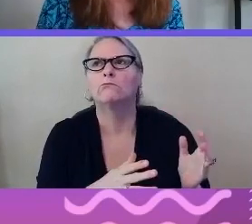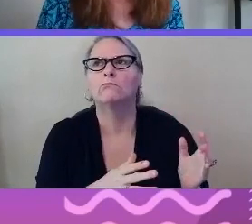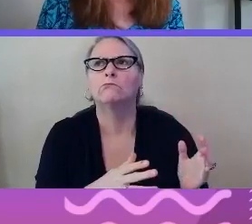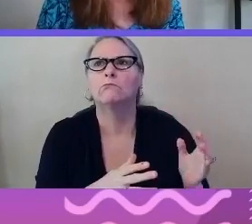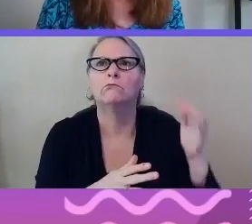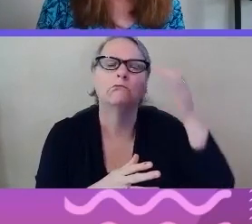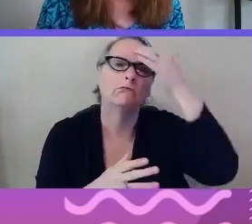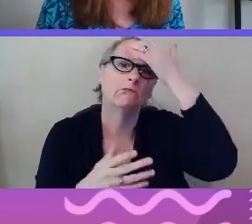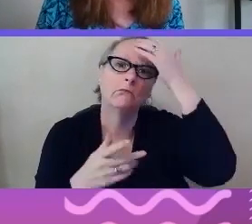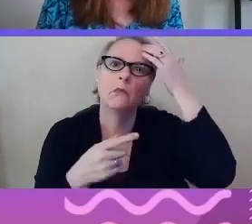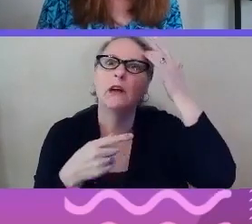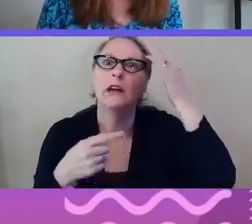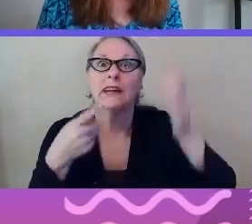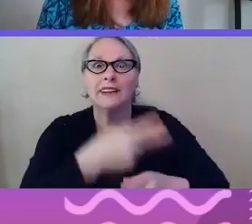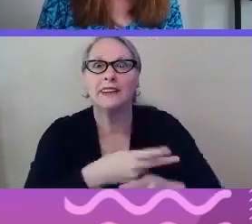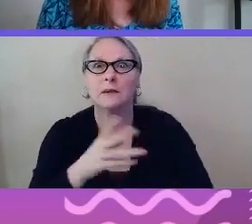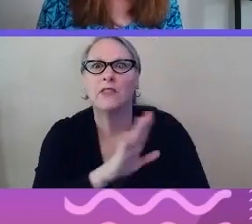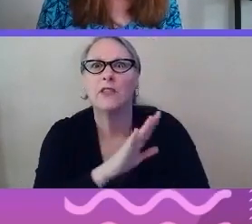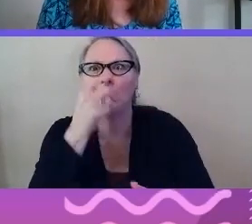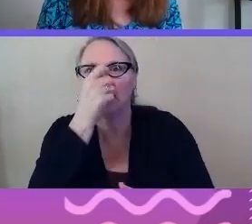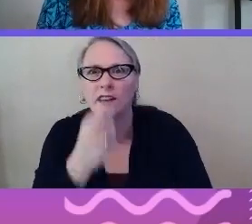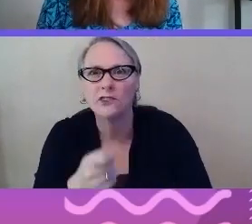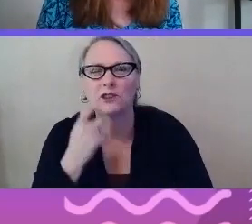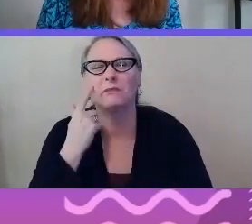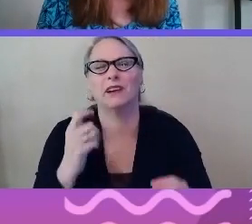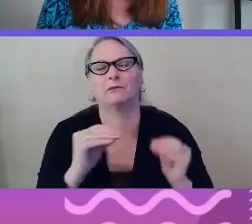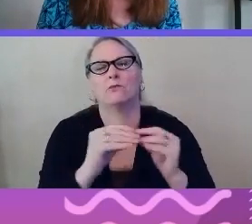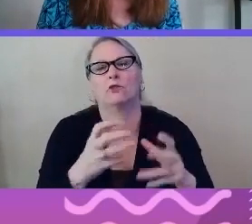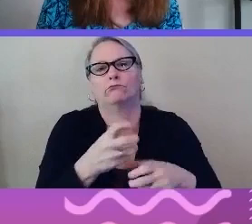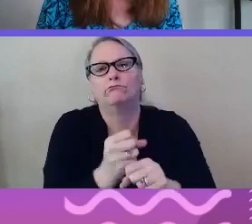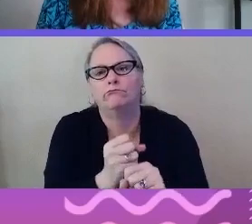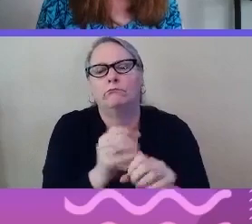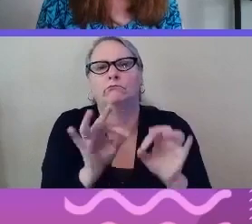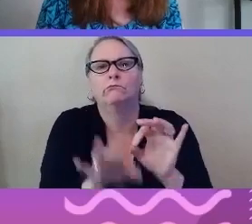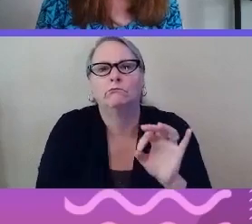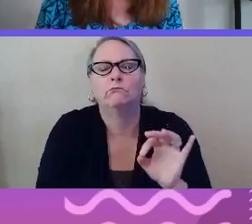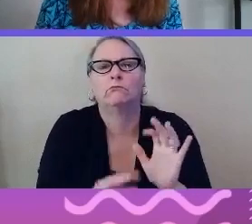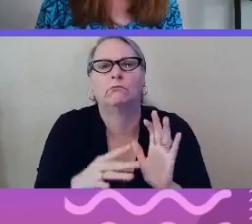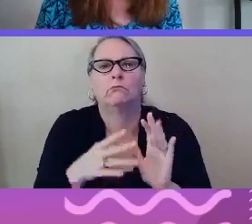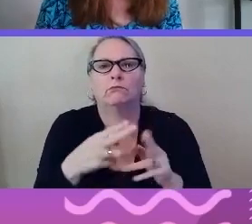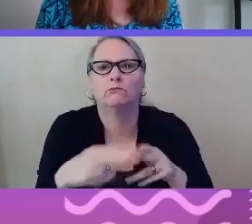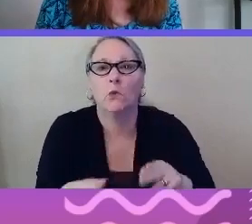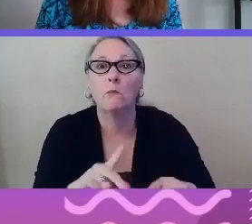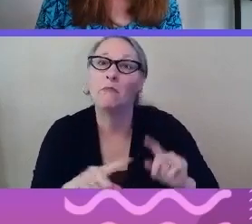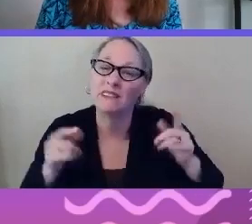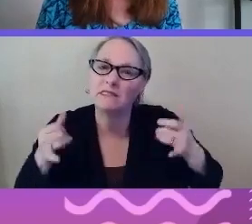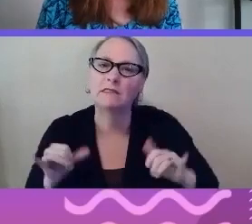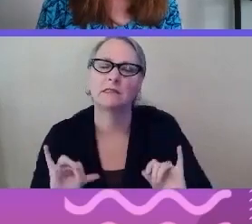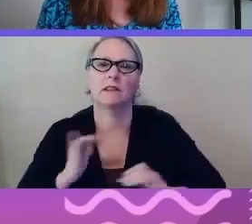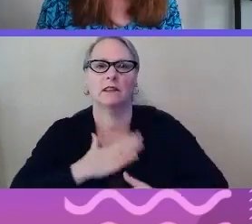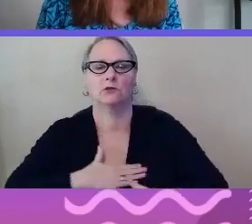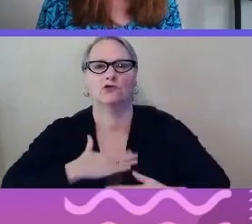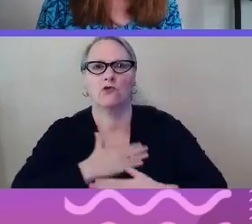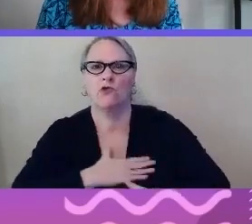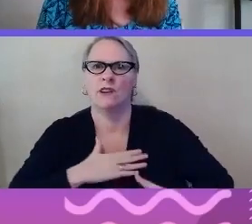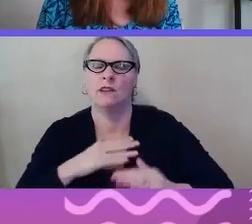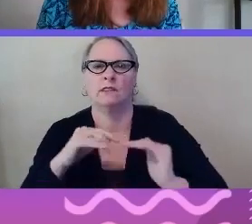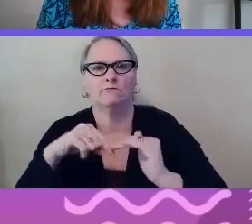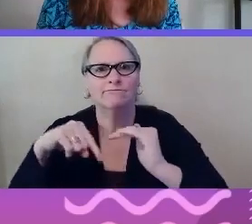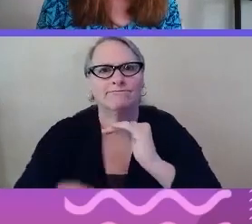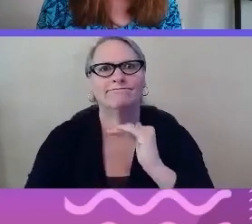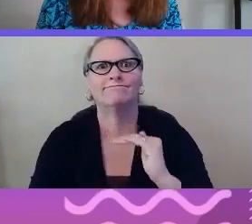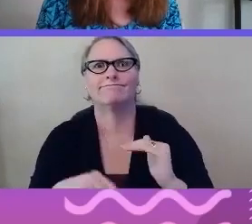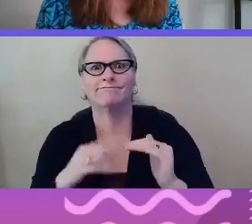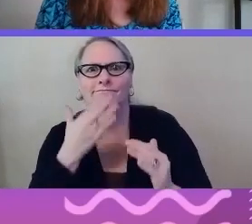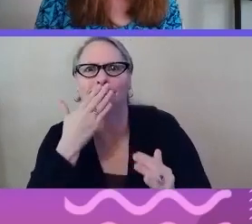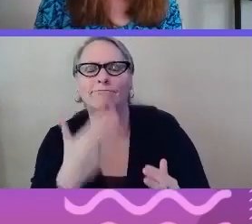it can hold their attention better because it's not as long. It's a little more simplistic, but yet they're still enjoying the same rich, deep story that maybe their peers